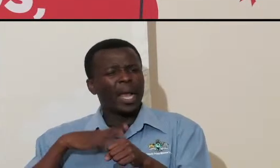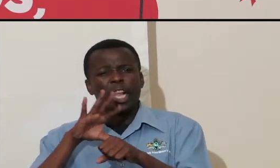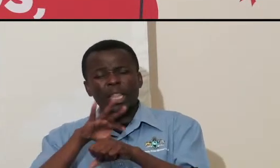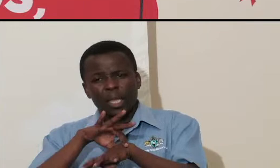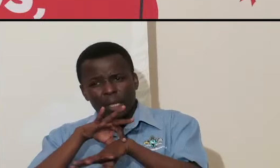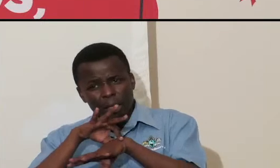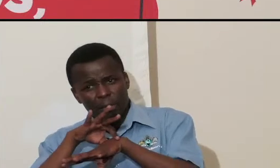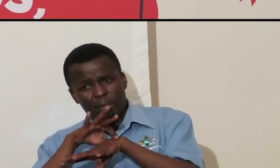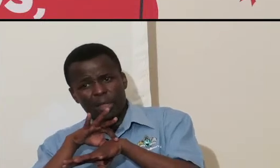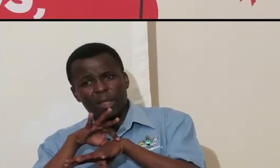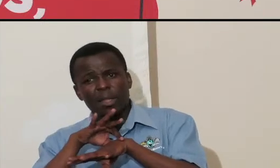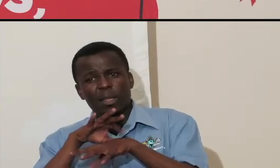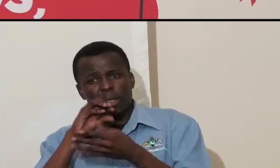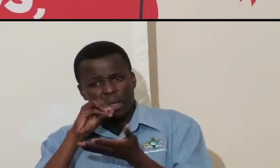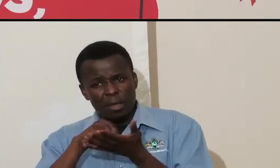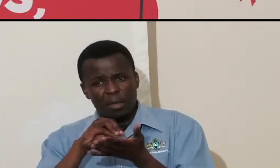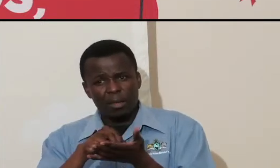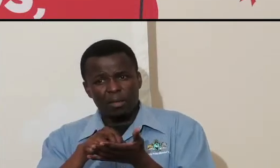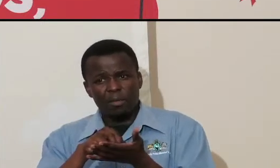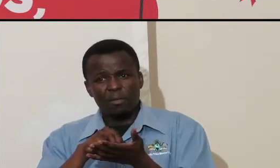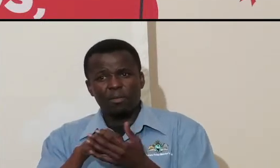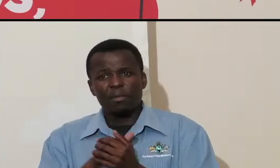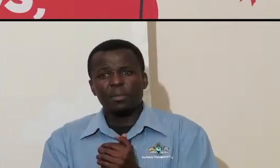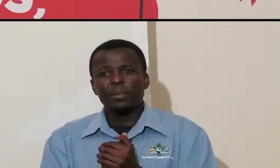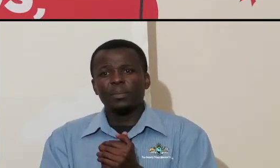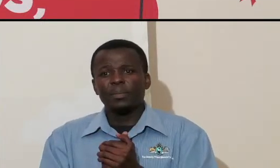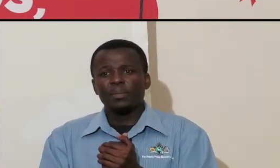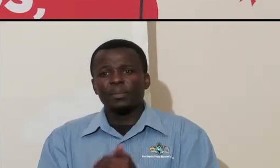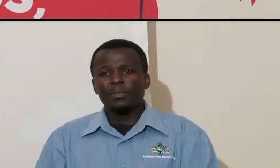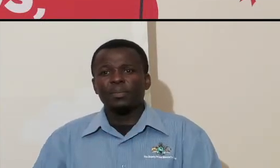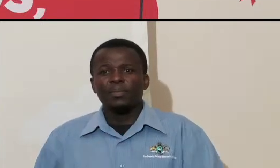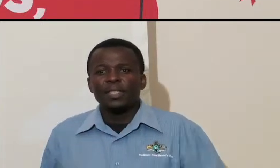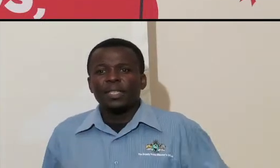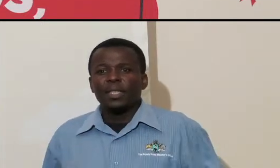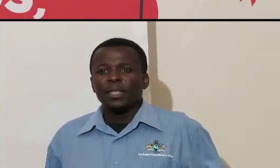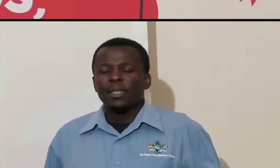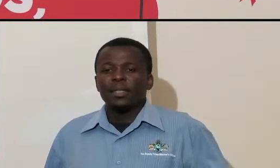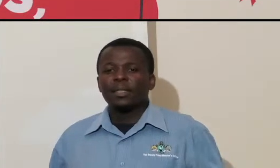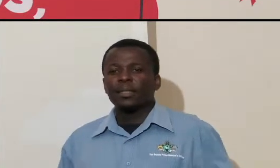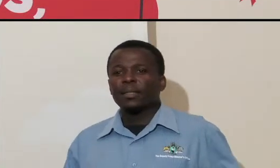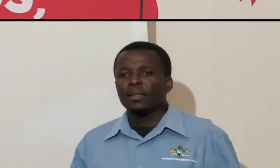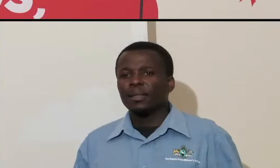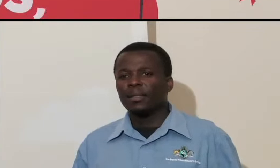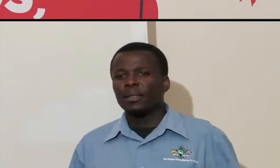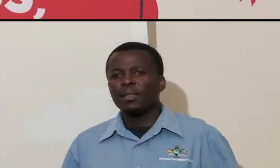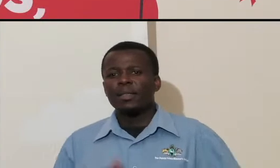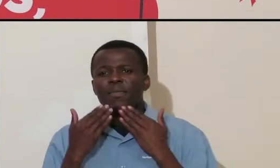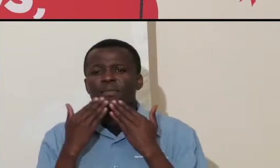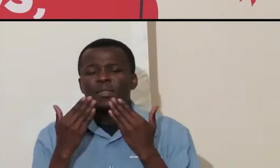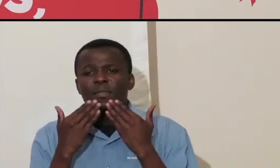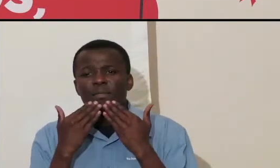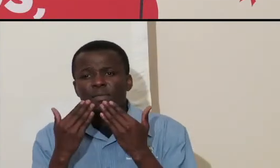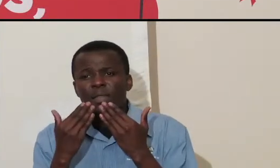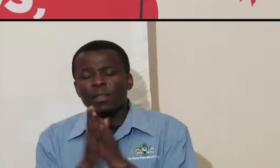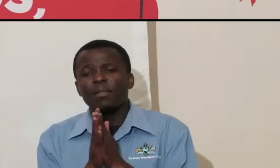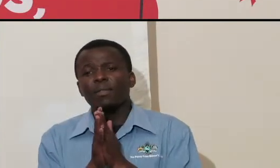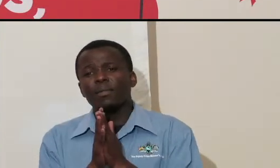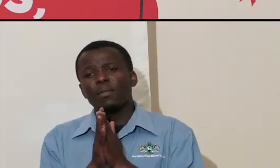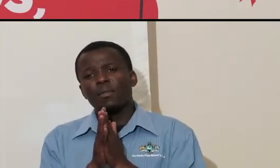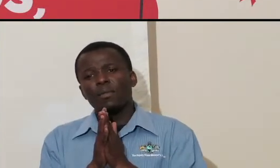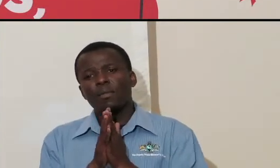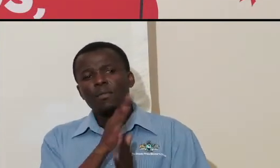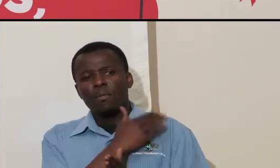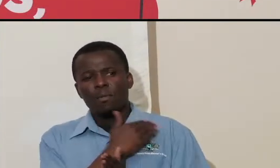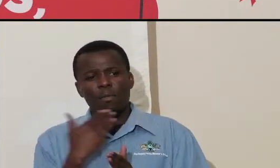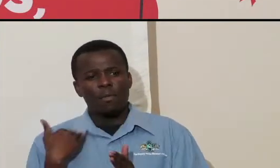we are fighting or responding to. And we thank you, Minister, for that. And at this point in time, may I humbly request you